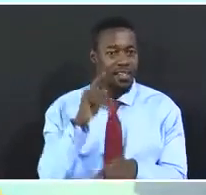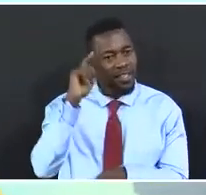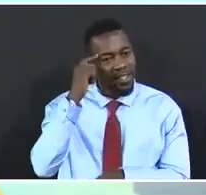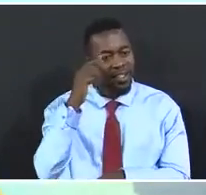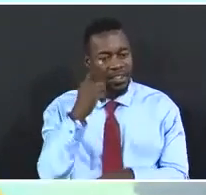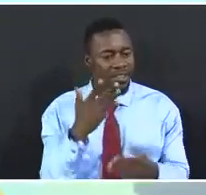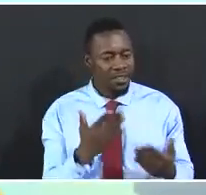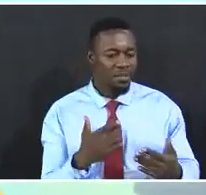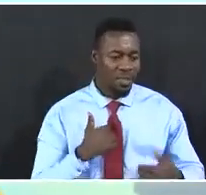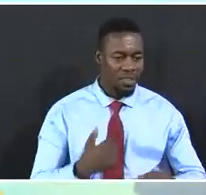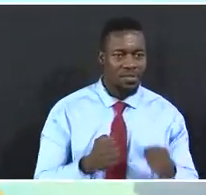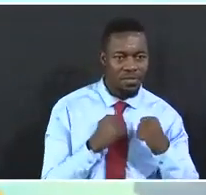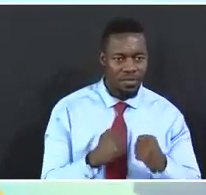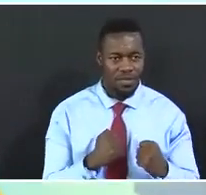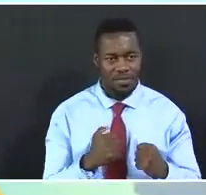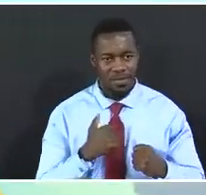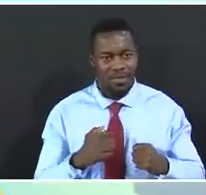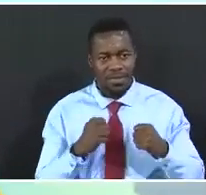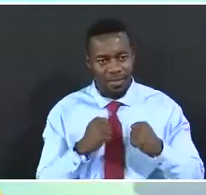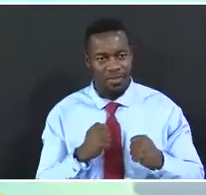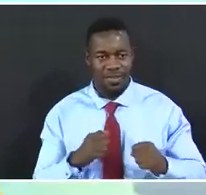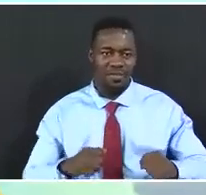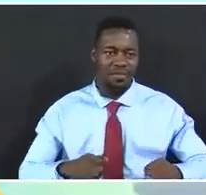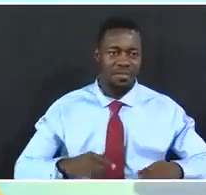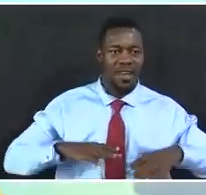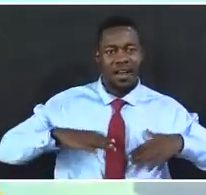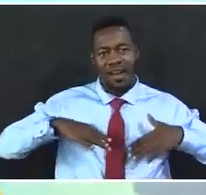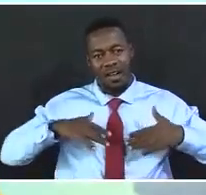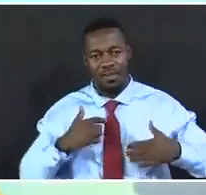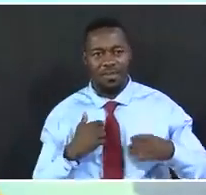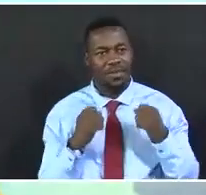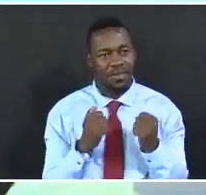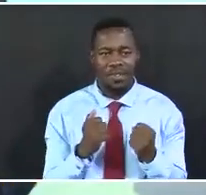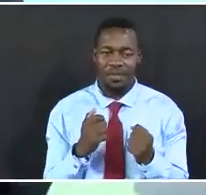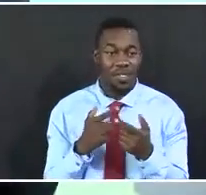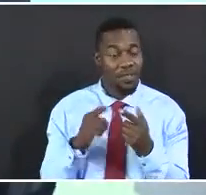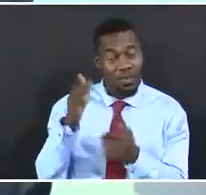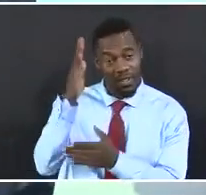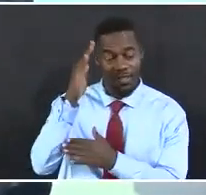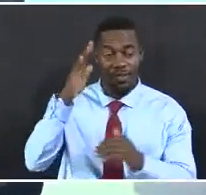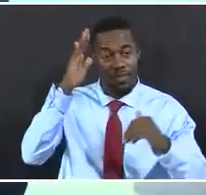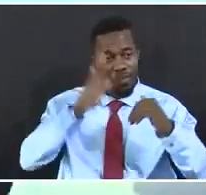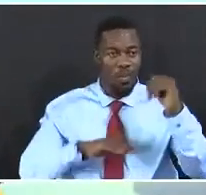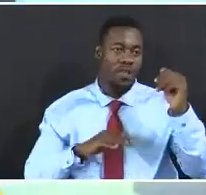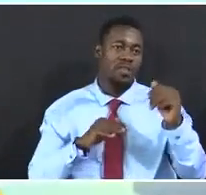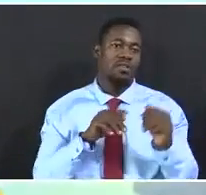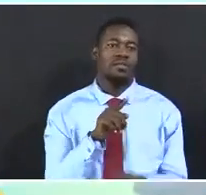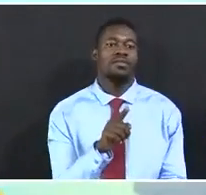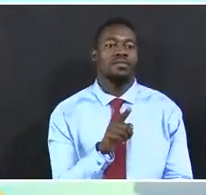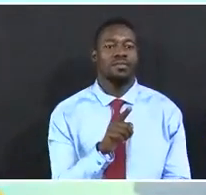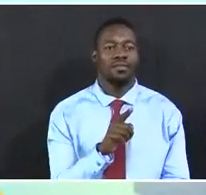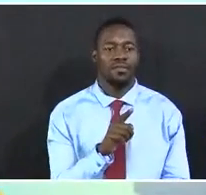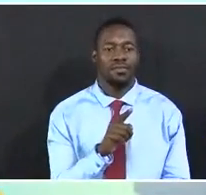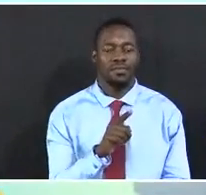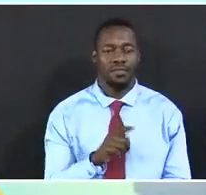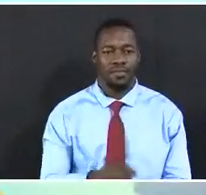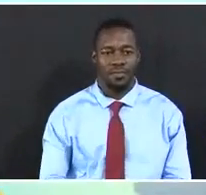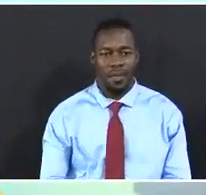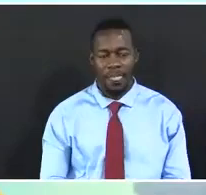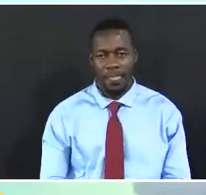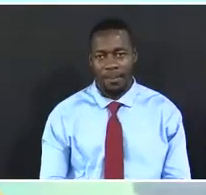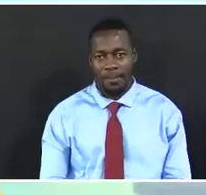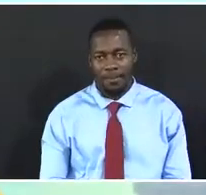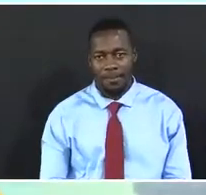are reminded of creation on a weekly basis. Like today, which is a Sabbath, really we are being reminded